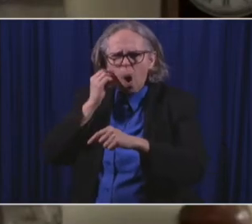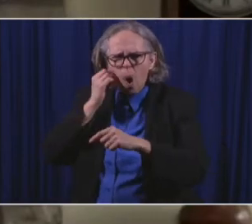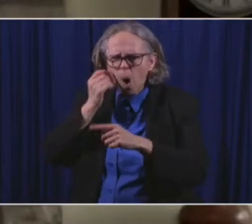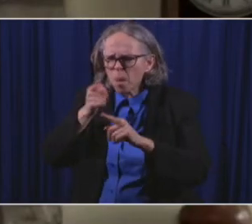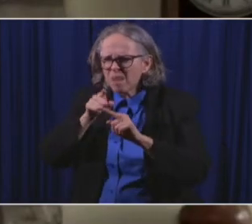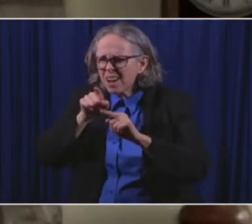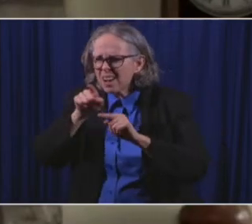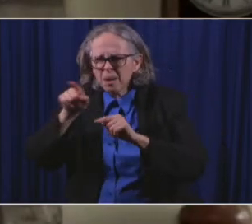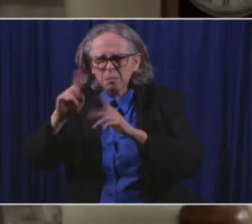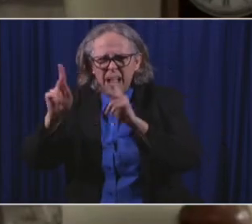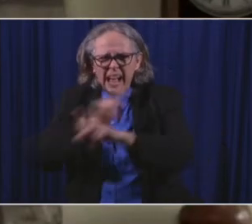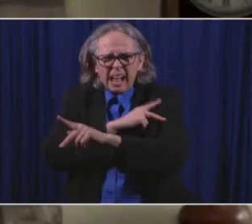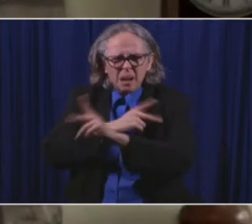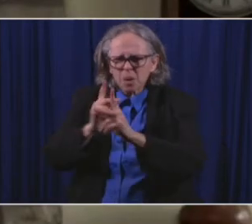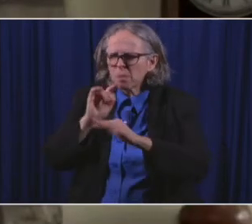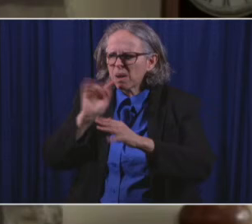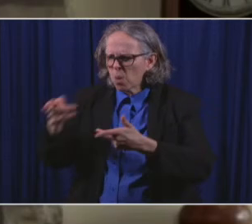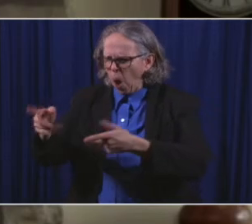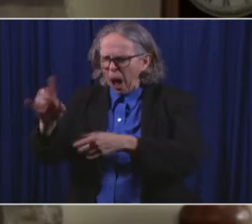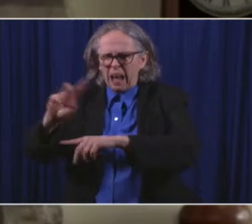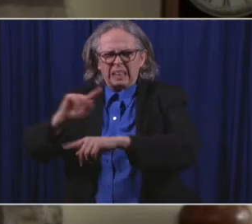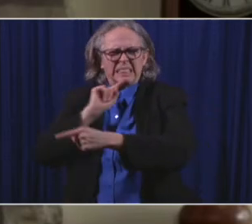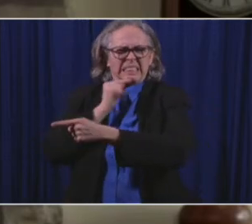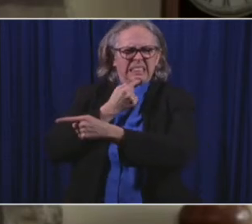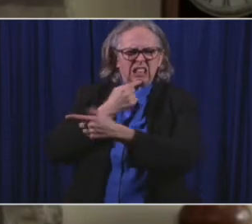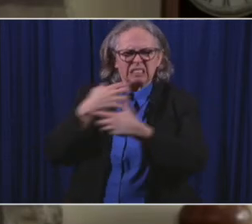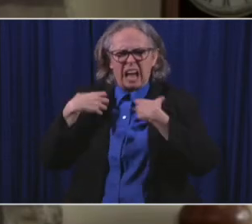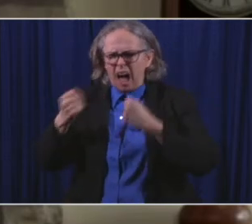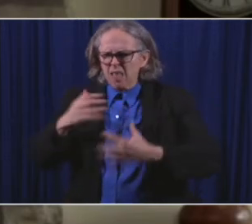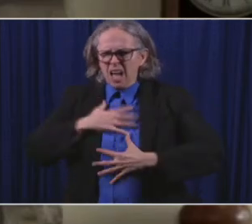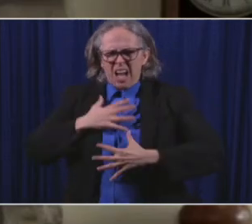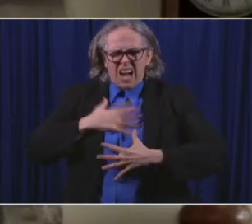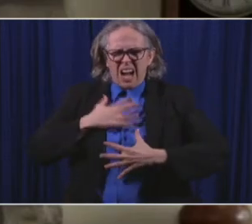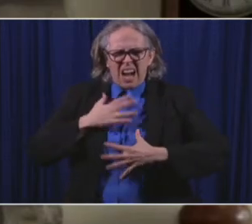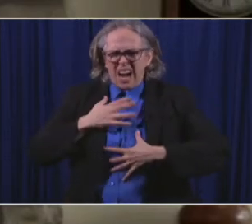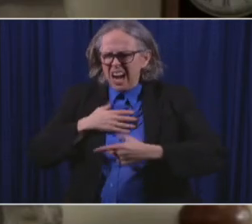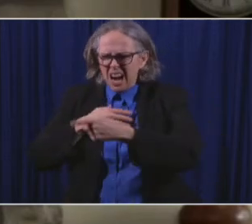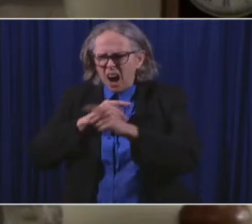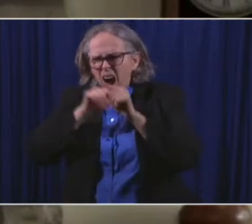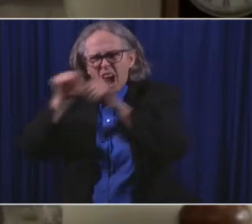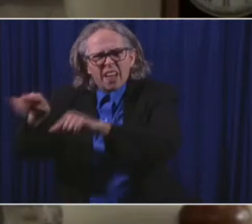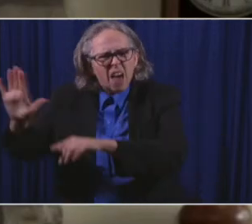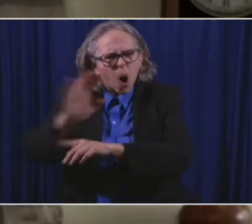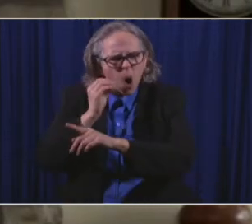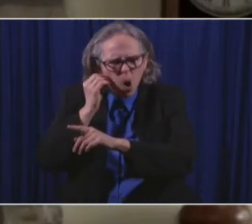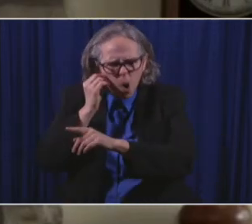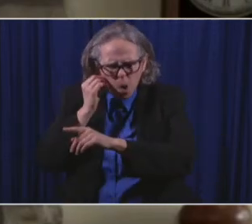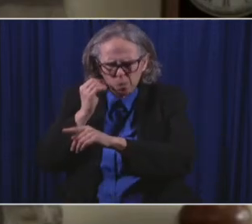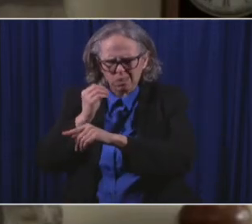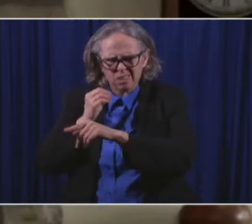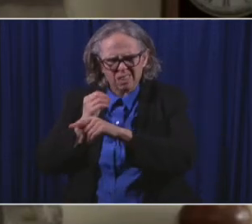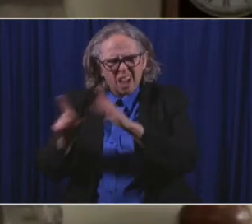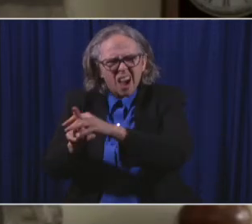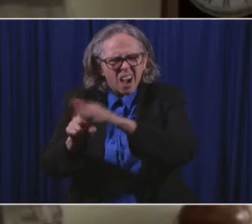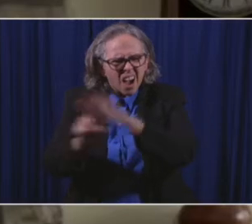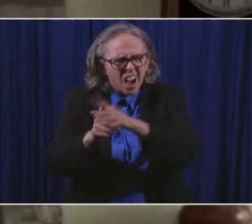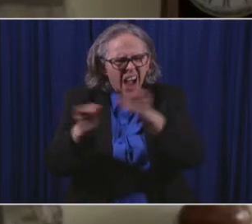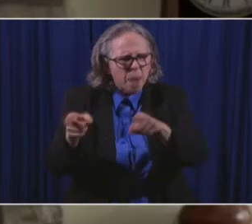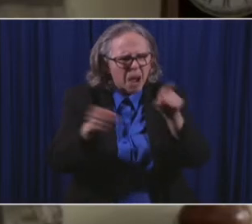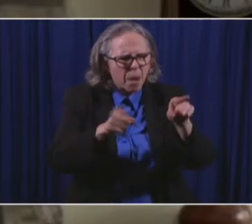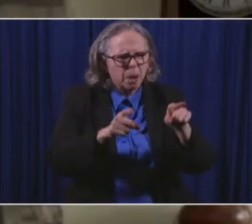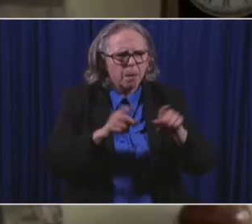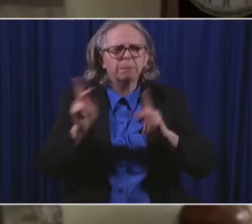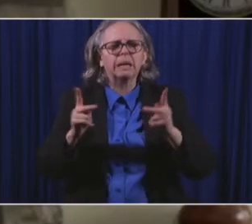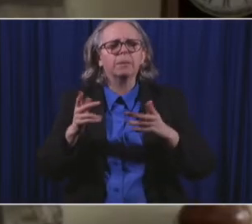pretty significant distress. And so they thought that maybe they were seeing more and more people waiting too long